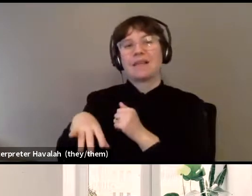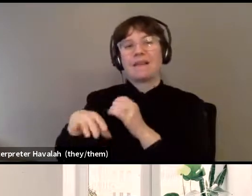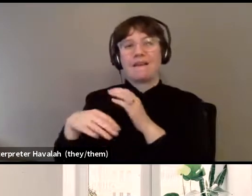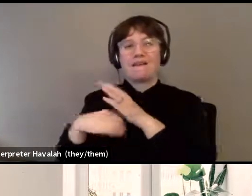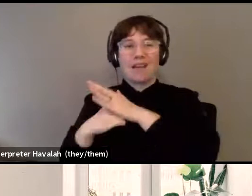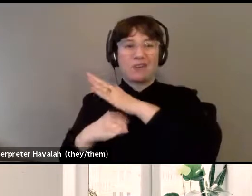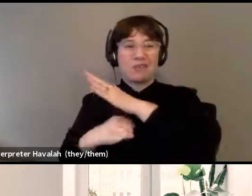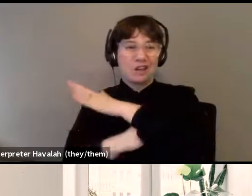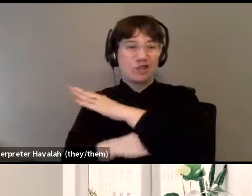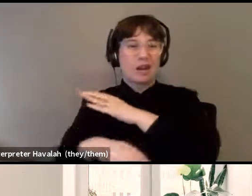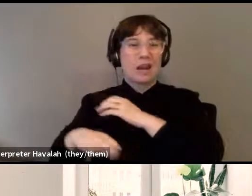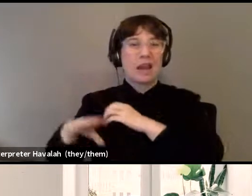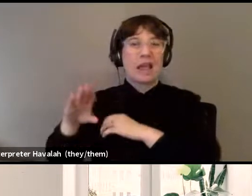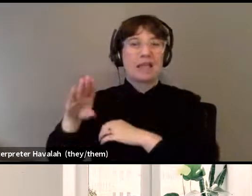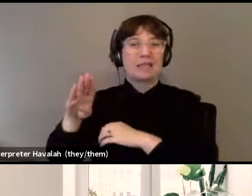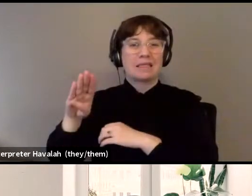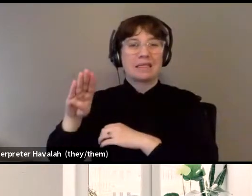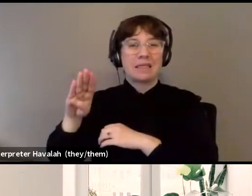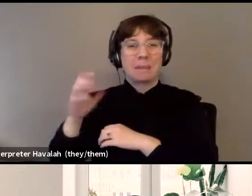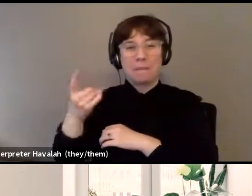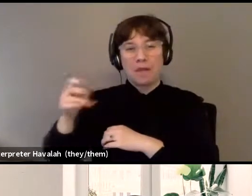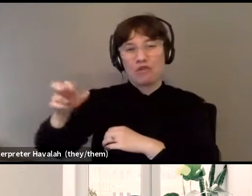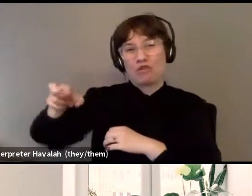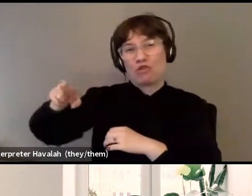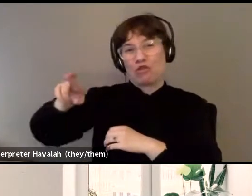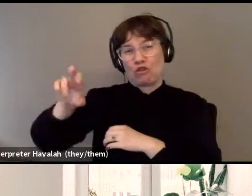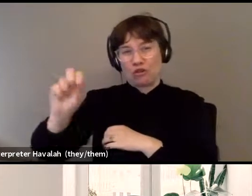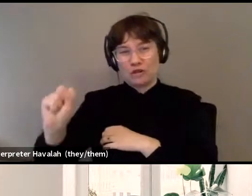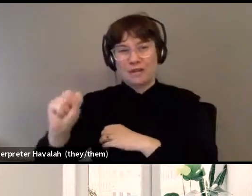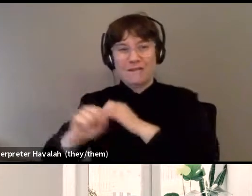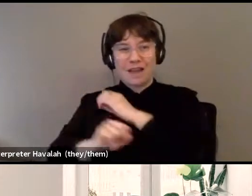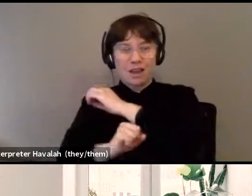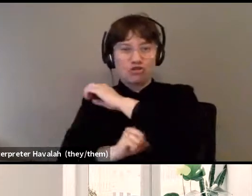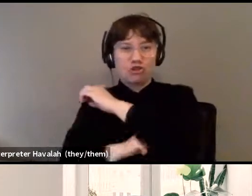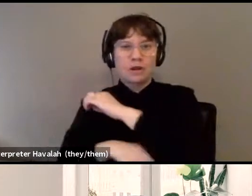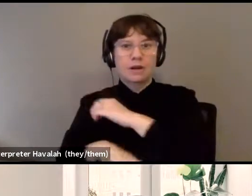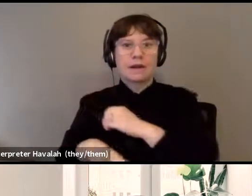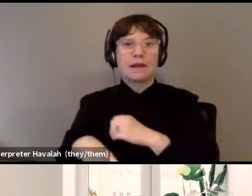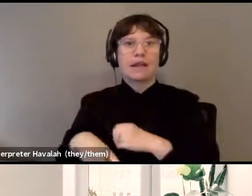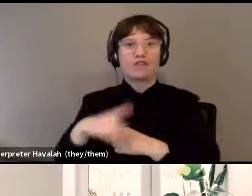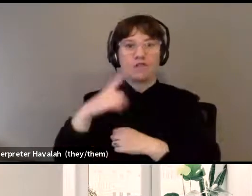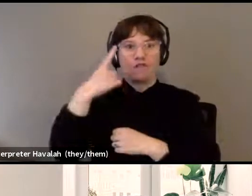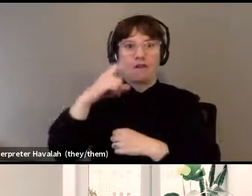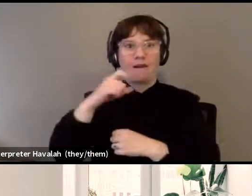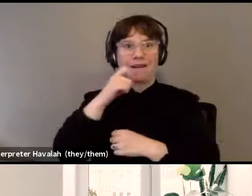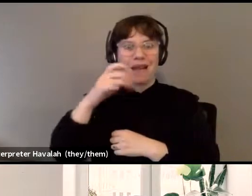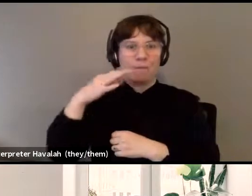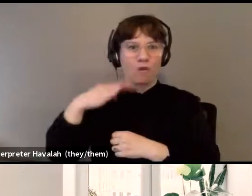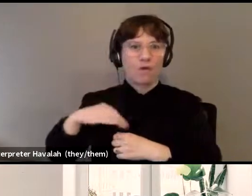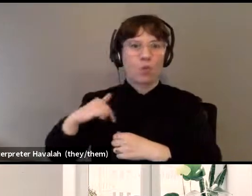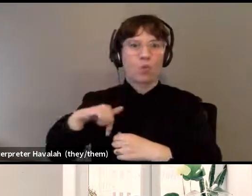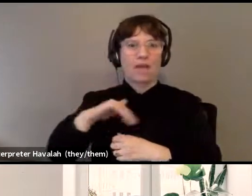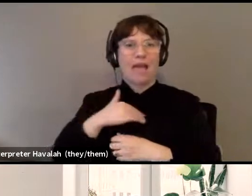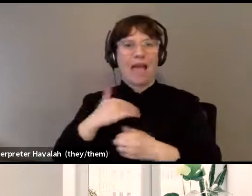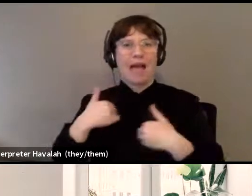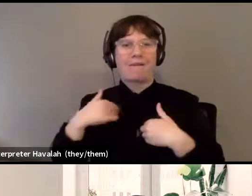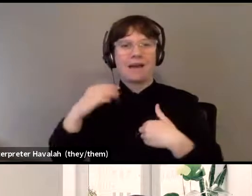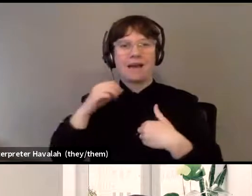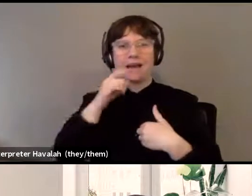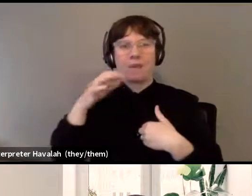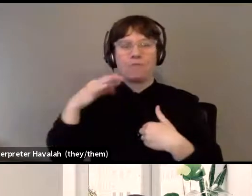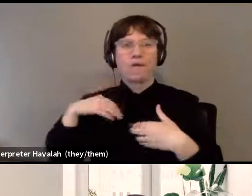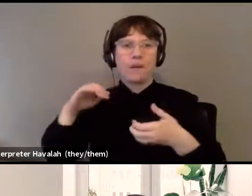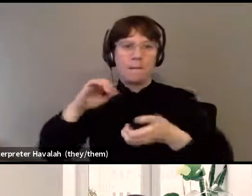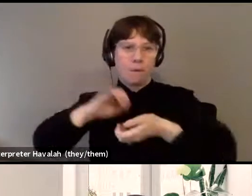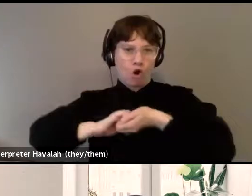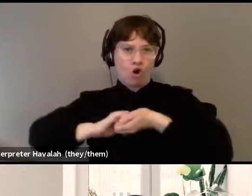Initiative created this Austin Fresh grant. It is just for nonprofits, but one of our nonprofit partners who is working with us